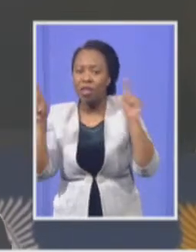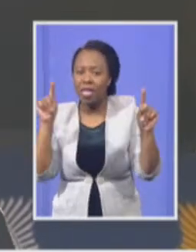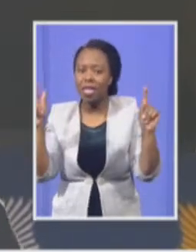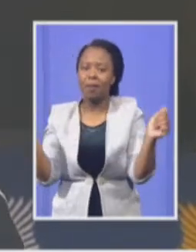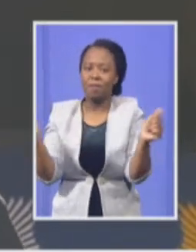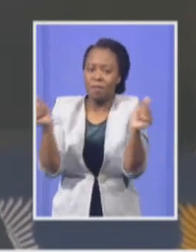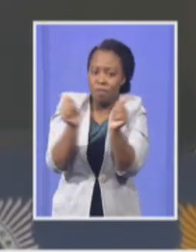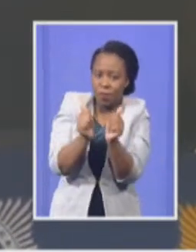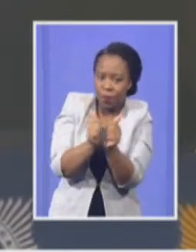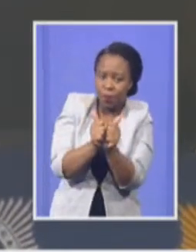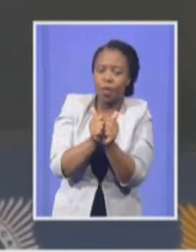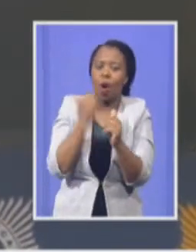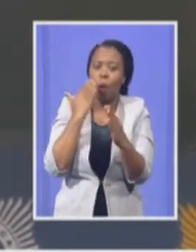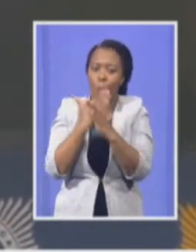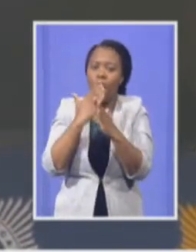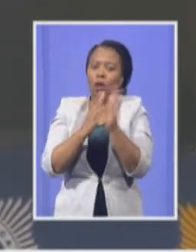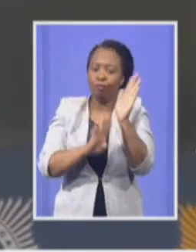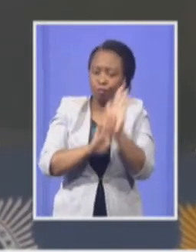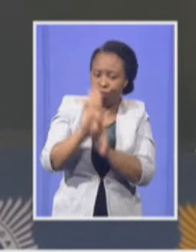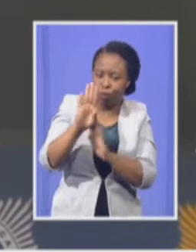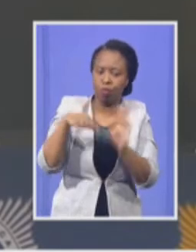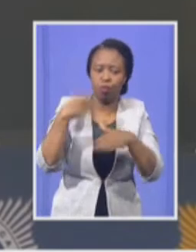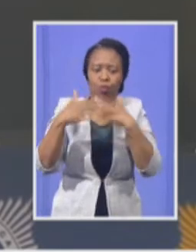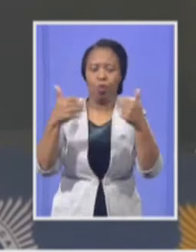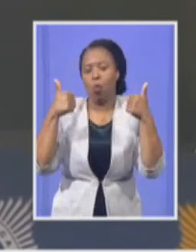buzokhuphuka nibambisane kahle